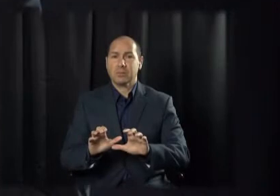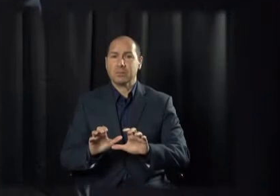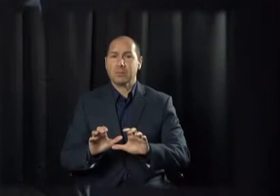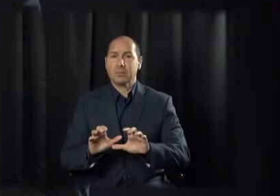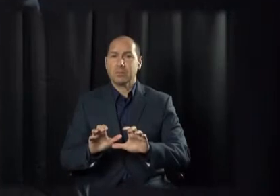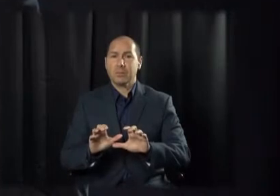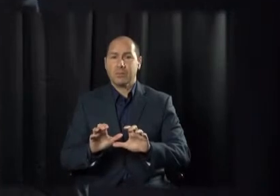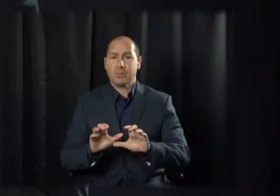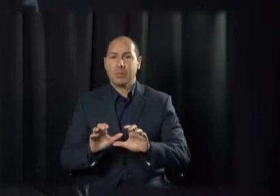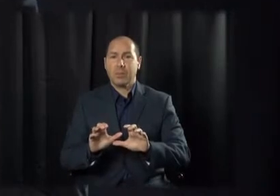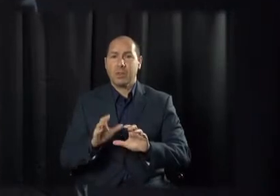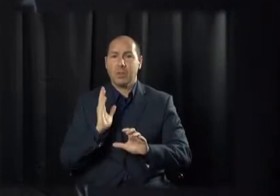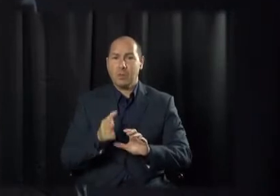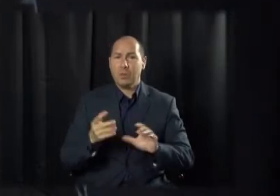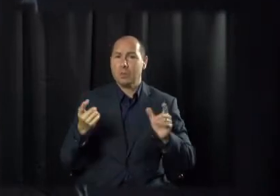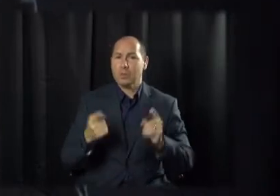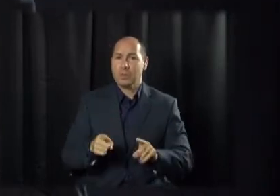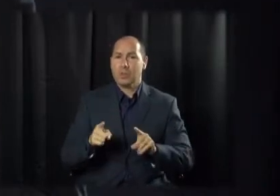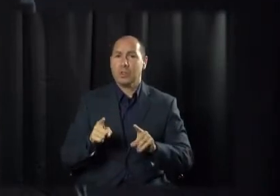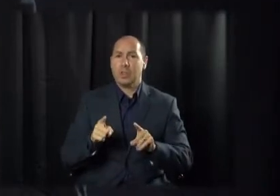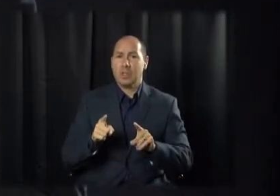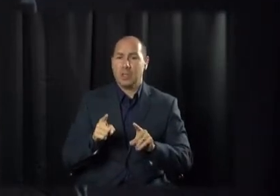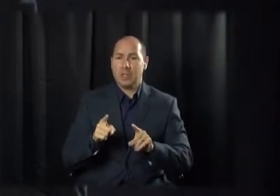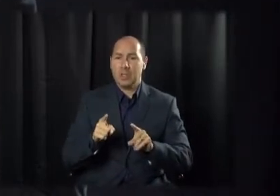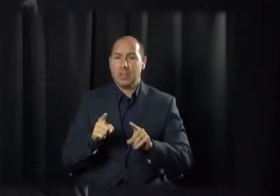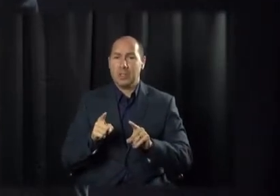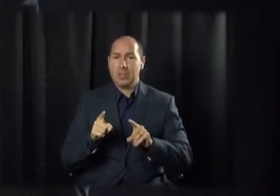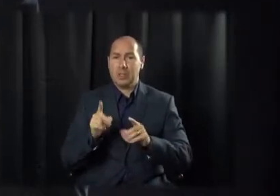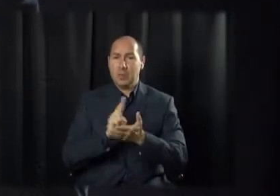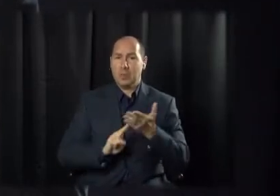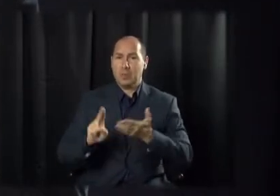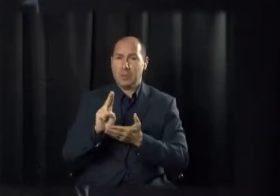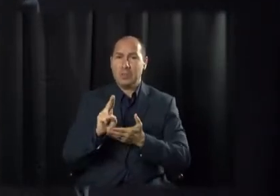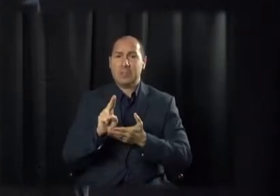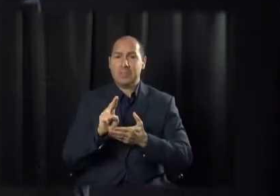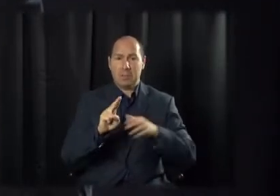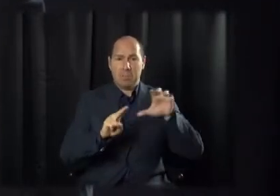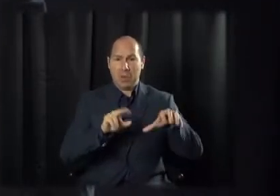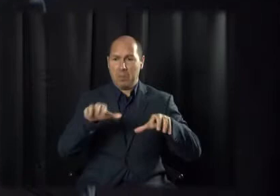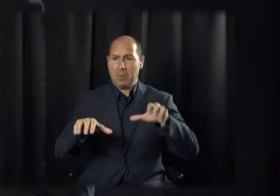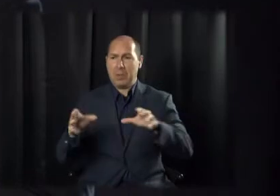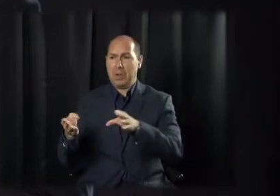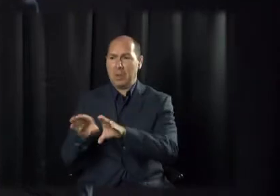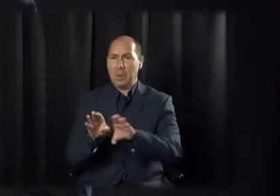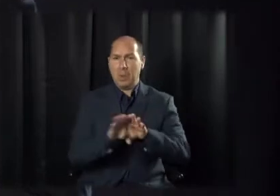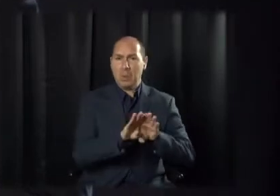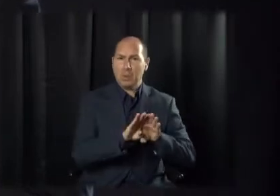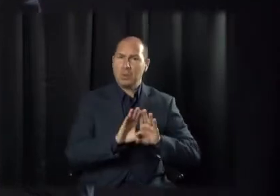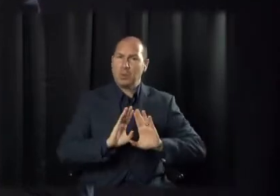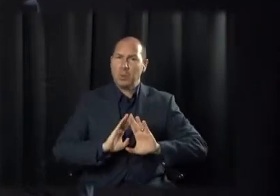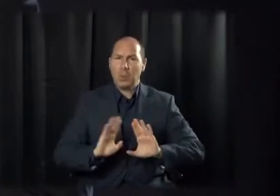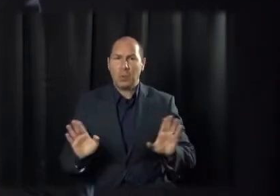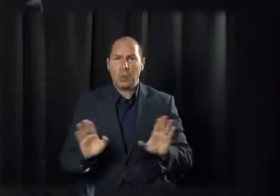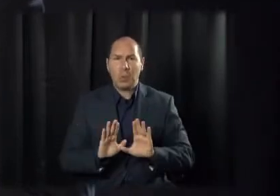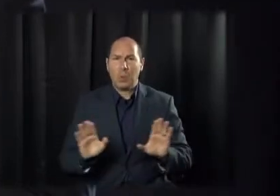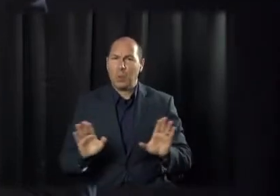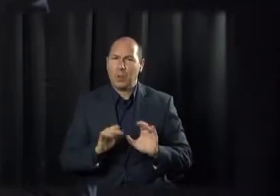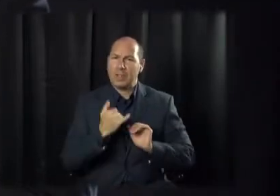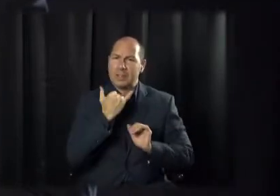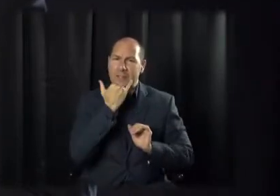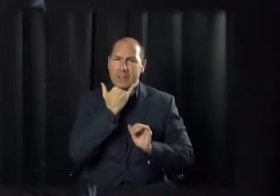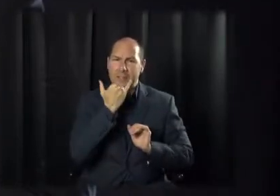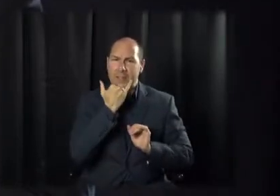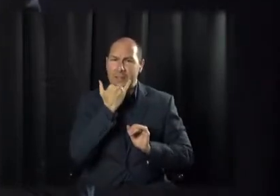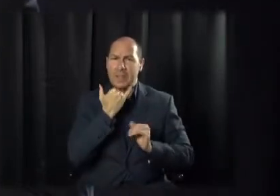have access to education, and that's just not right. That is not correct. At this point in time, the University of Puerto Rico system